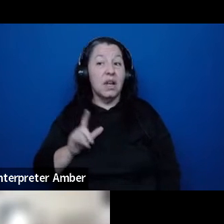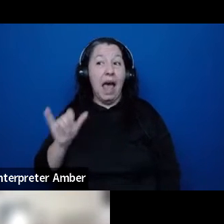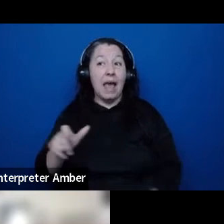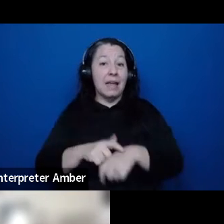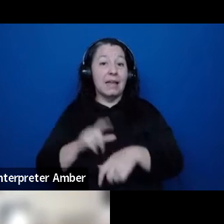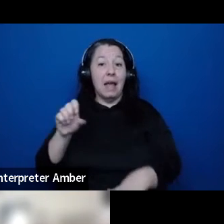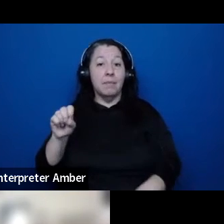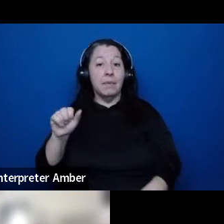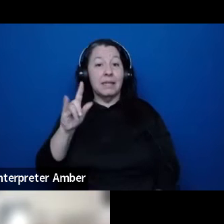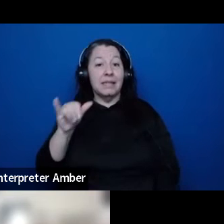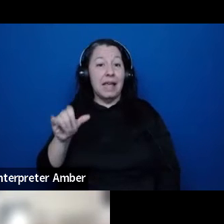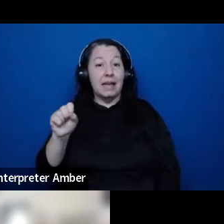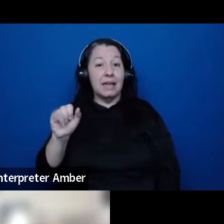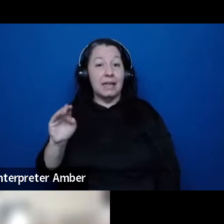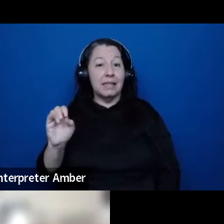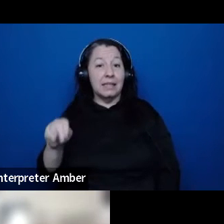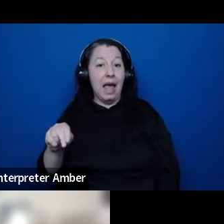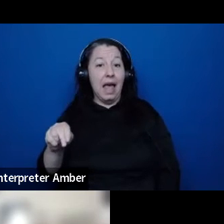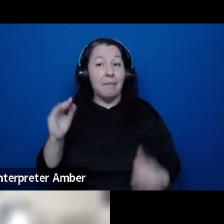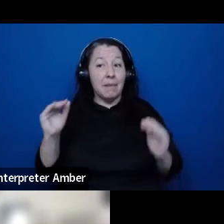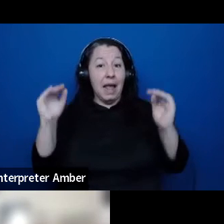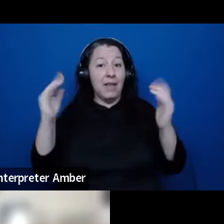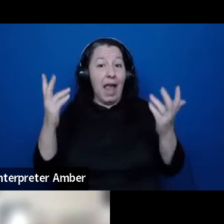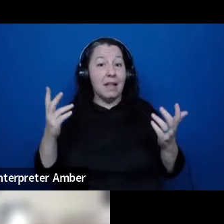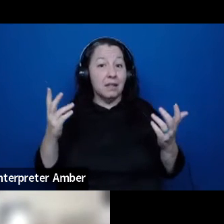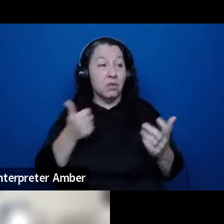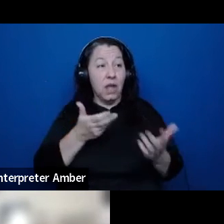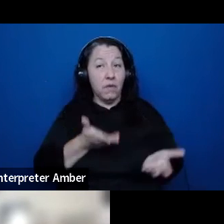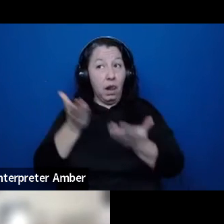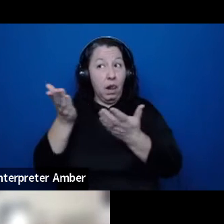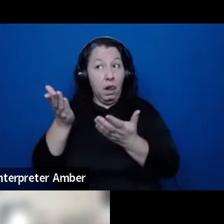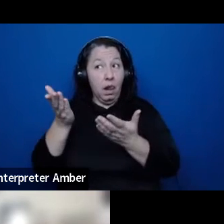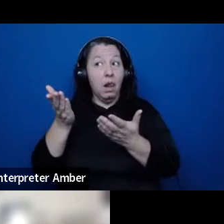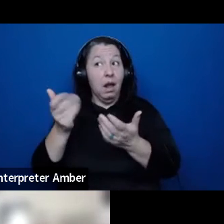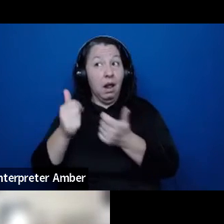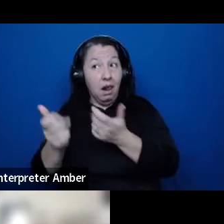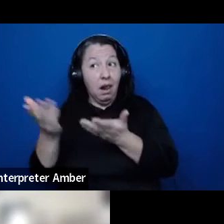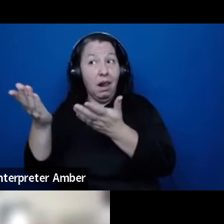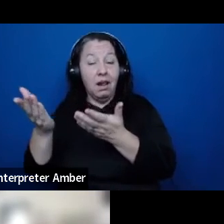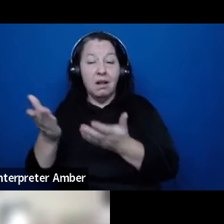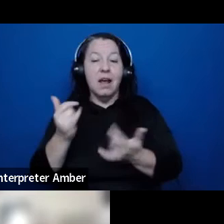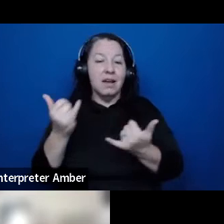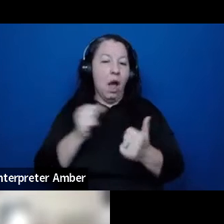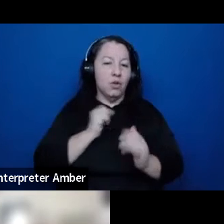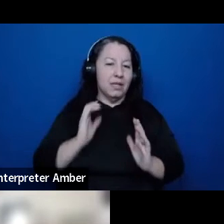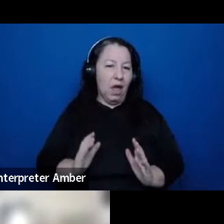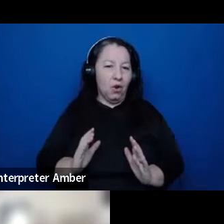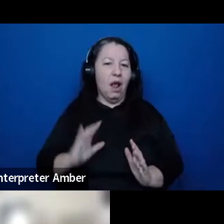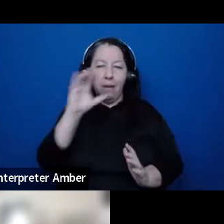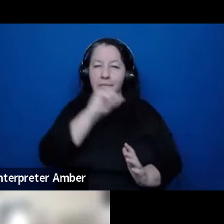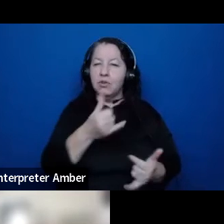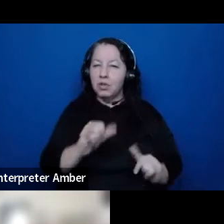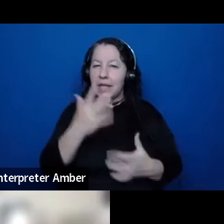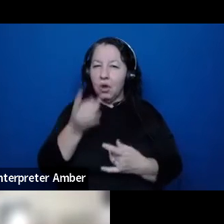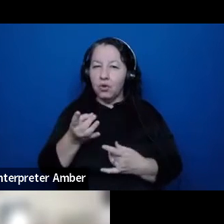had advanced. And I think now that she's a senator, I would guess she's still interested in this. There was a